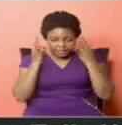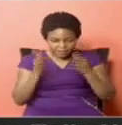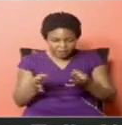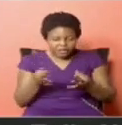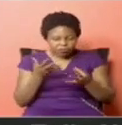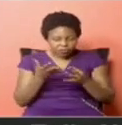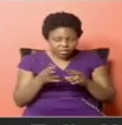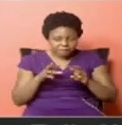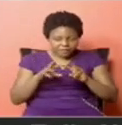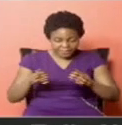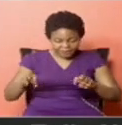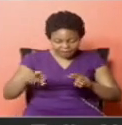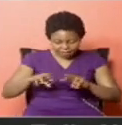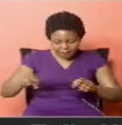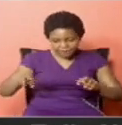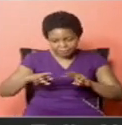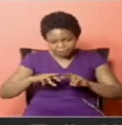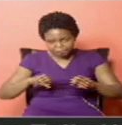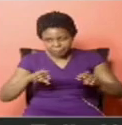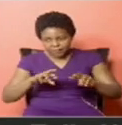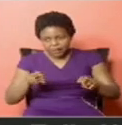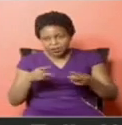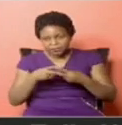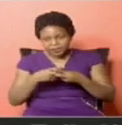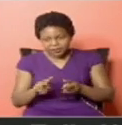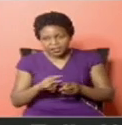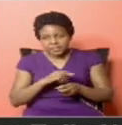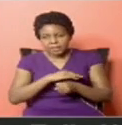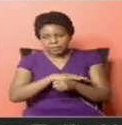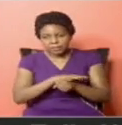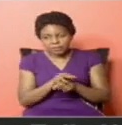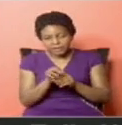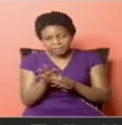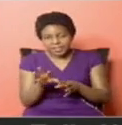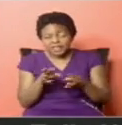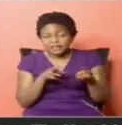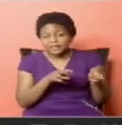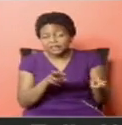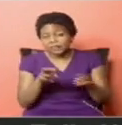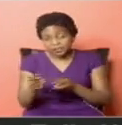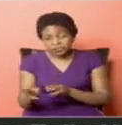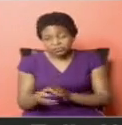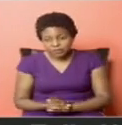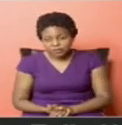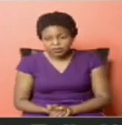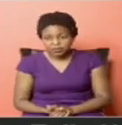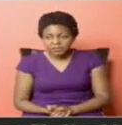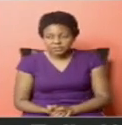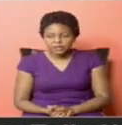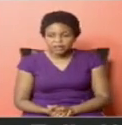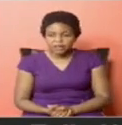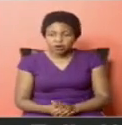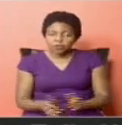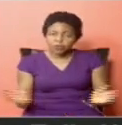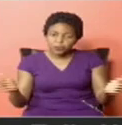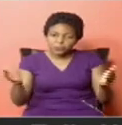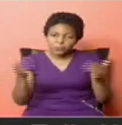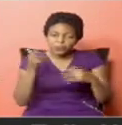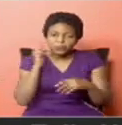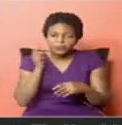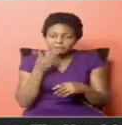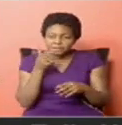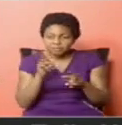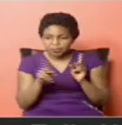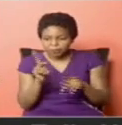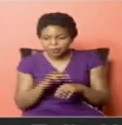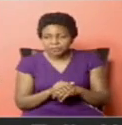investigate. We started our own coronavirus intervention, and we called all deaf people together.